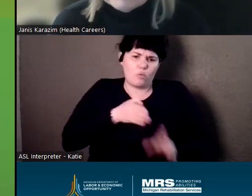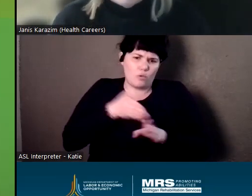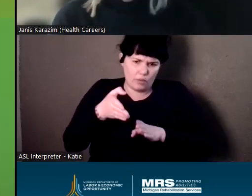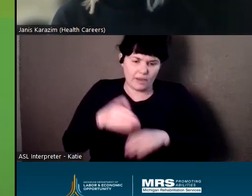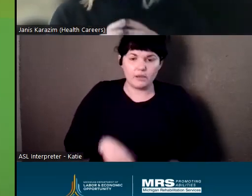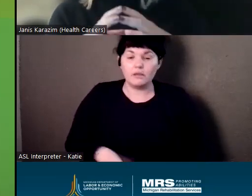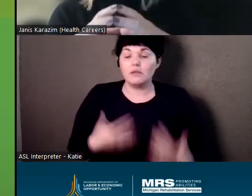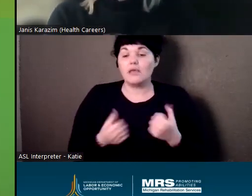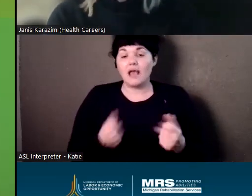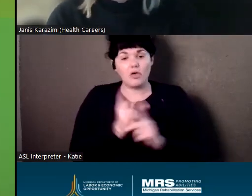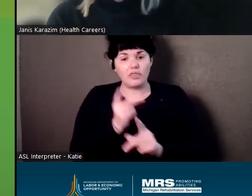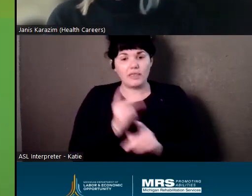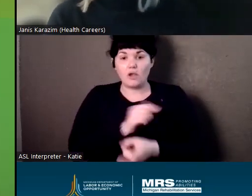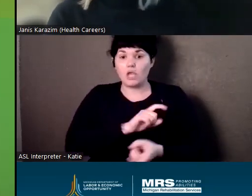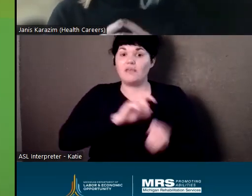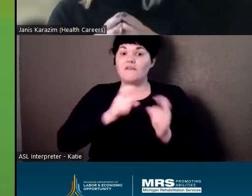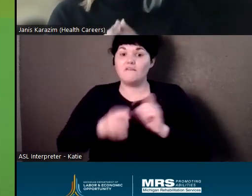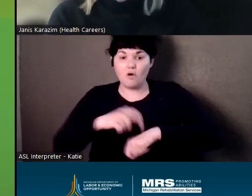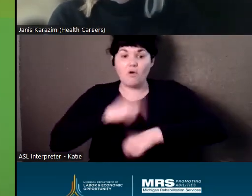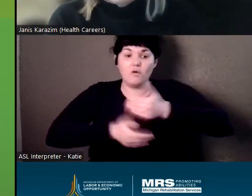Healthcare evolves, and you have to keep